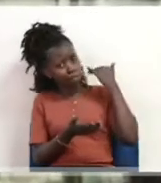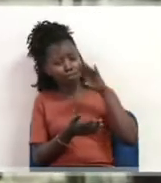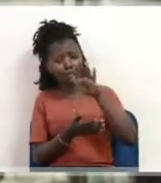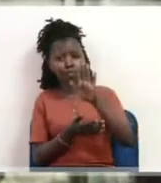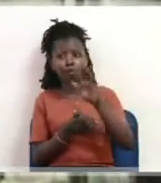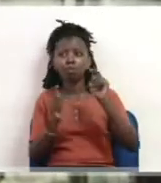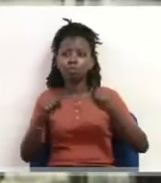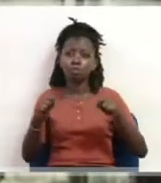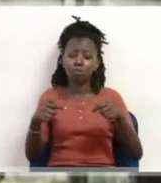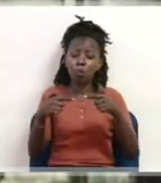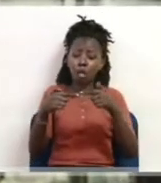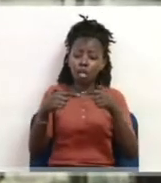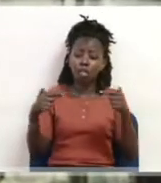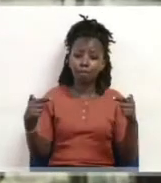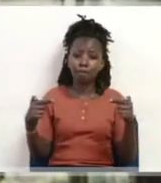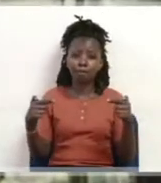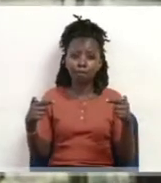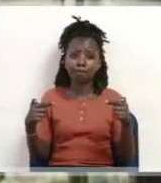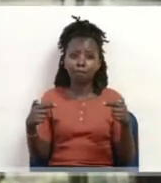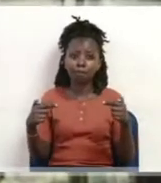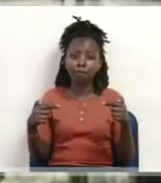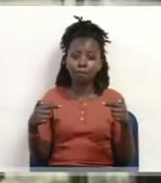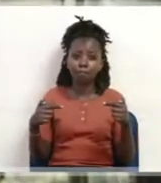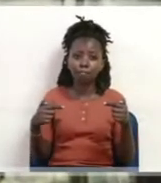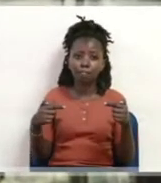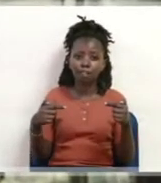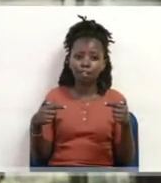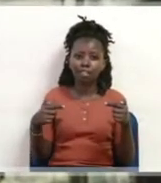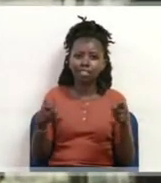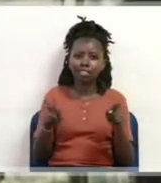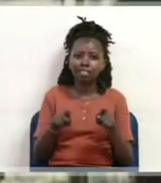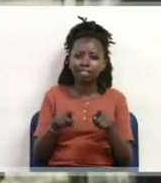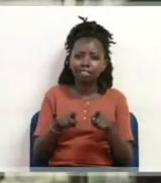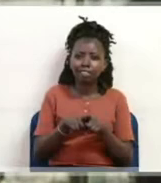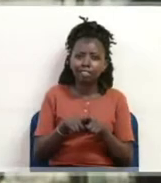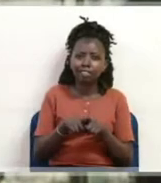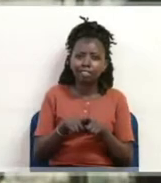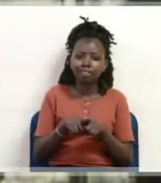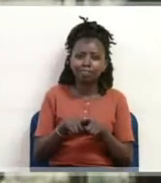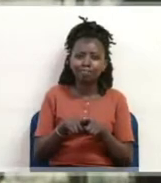giant and can be scary.